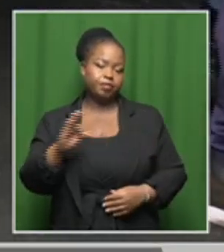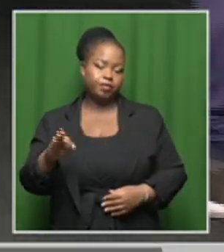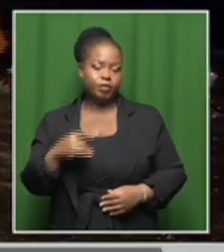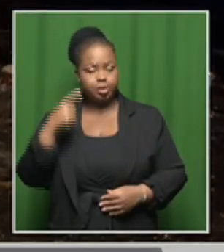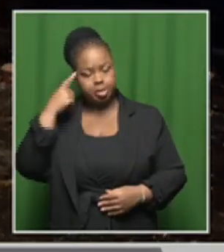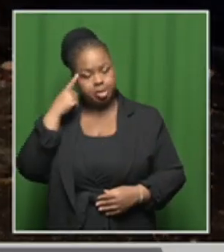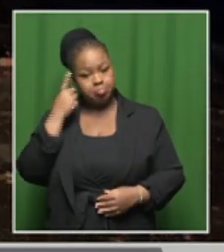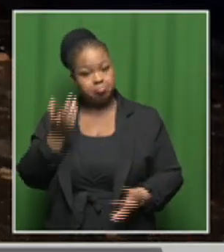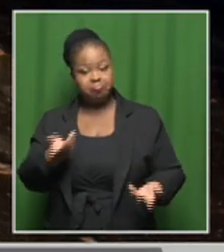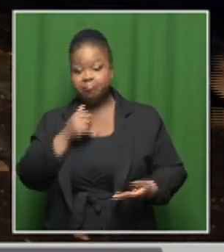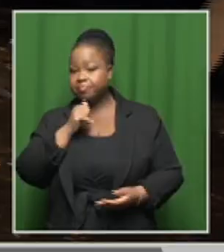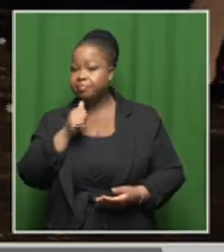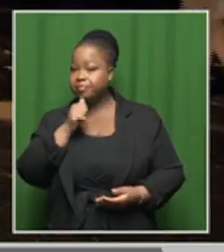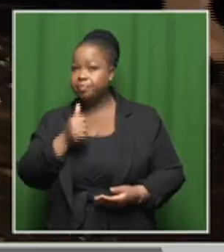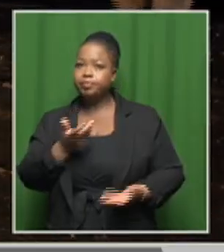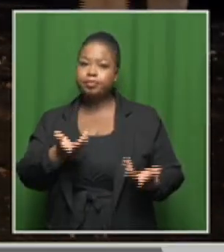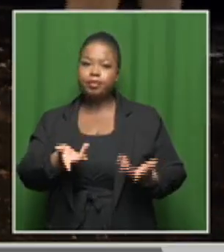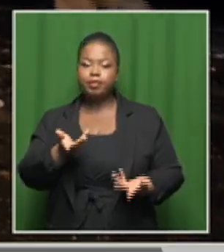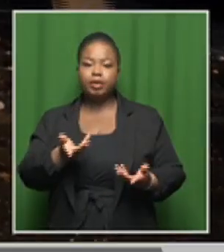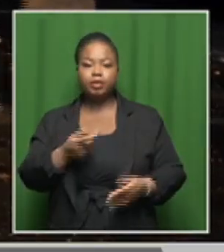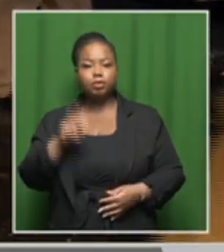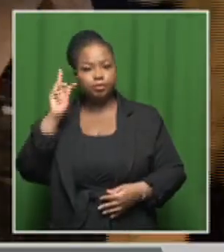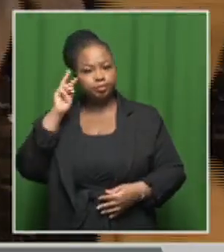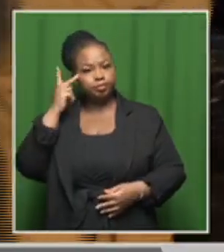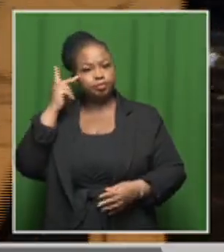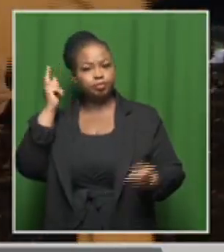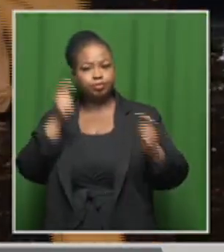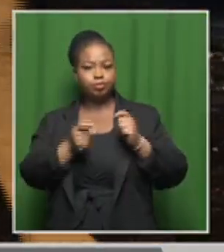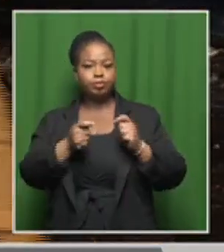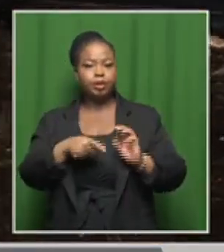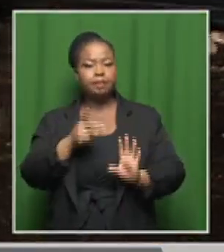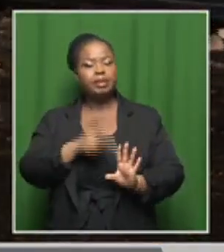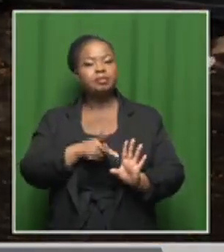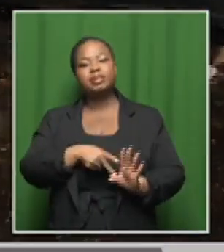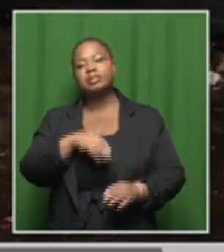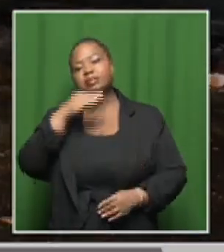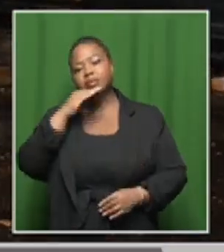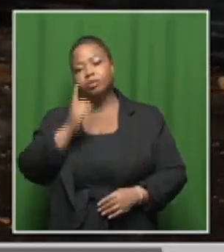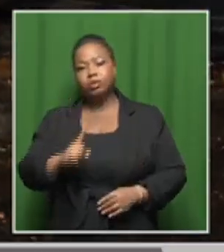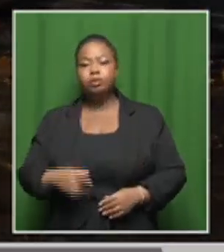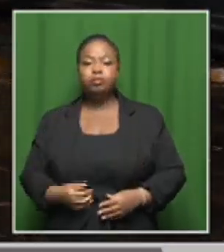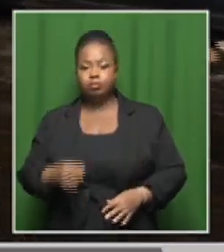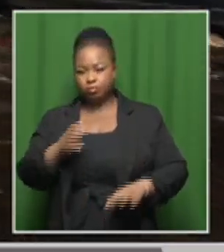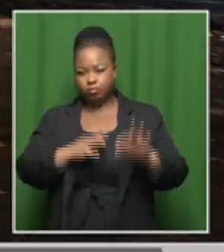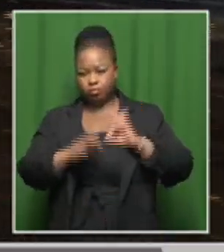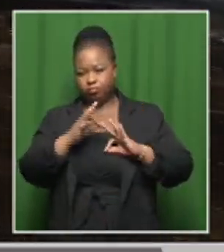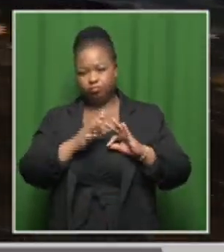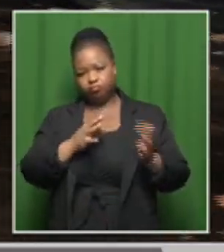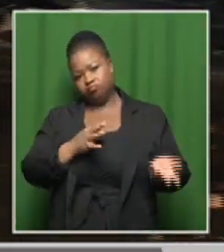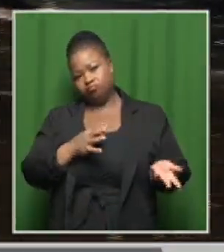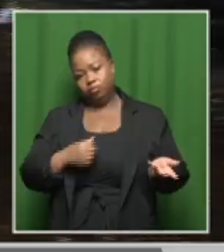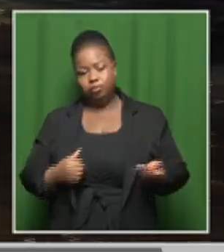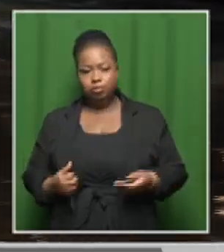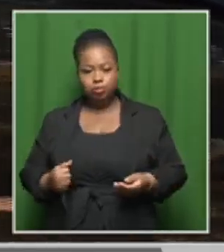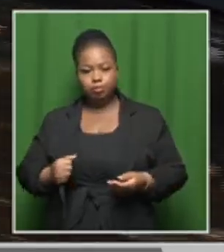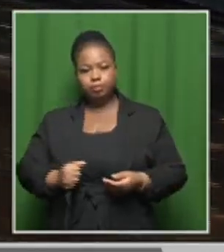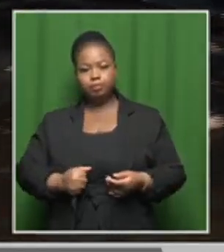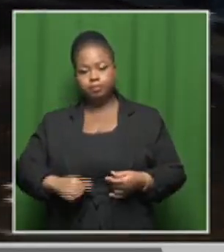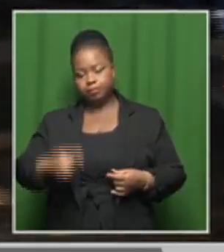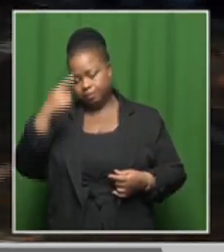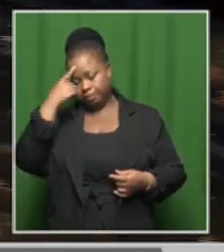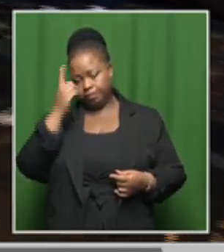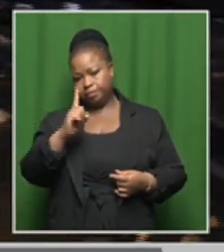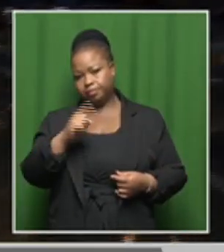that front? Even if we're looking at reimagining what participation means, talk to us about, what comes through. What are